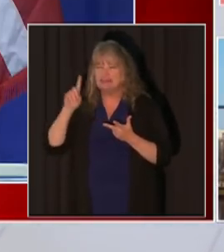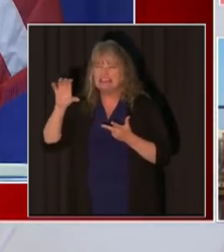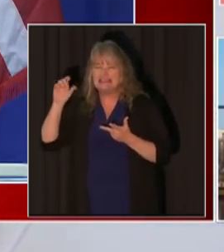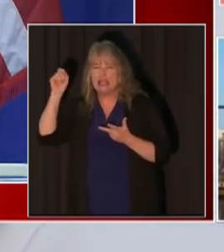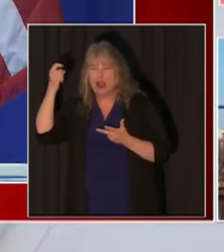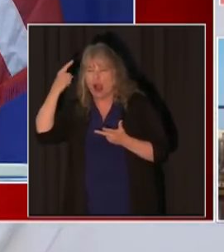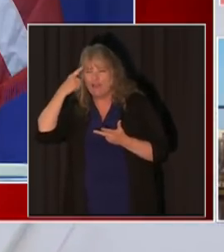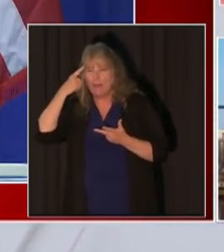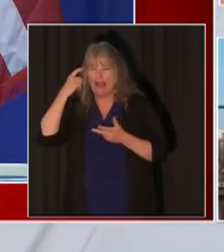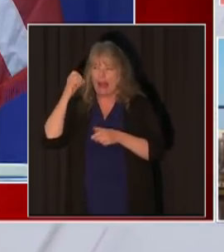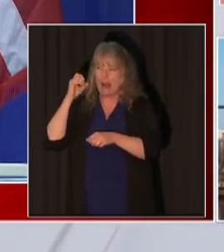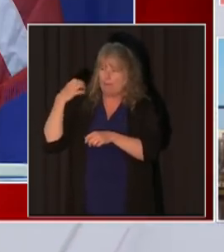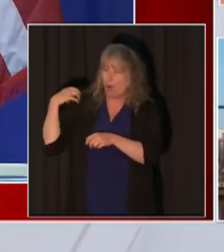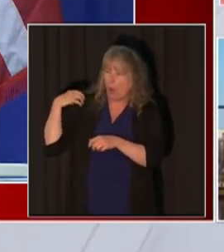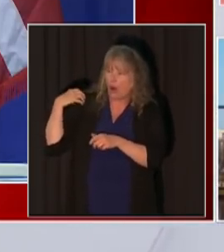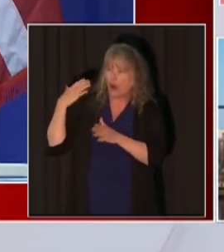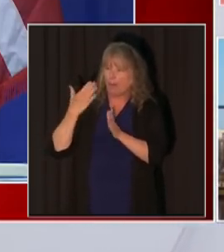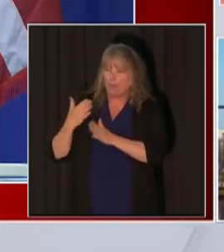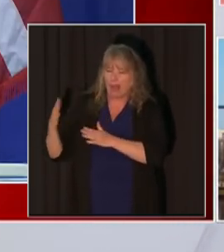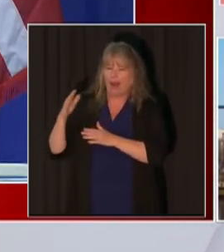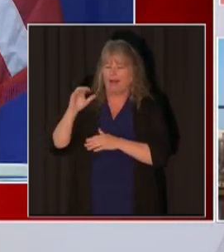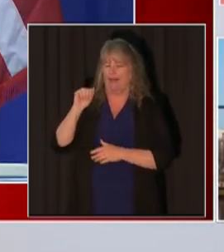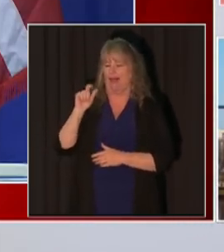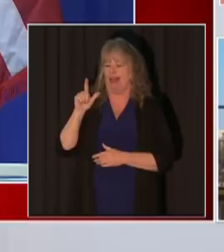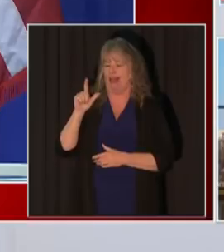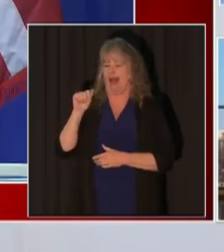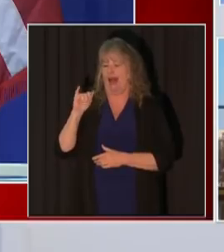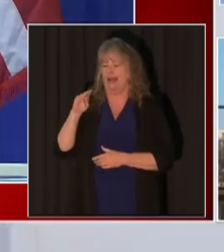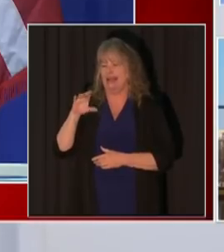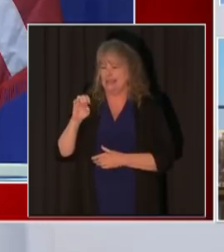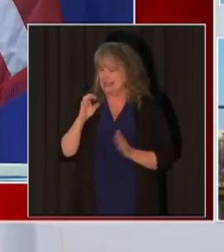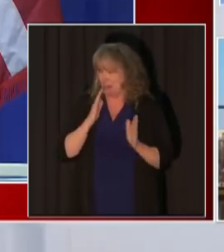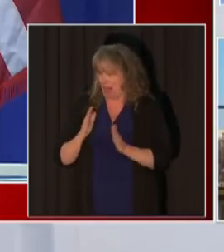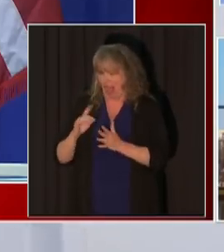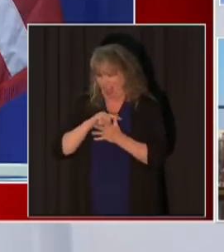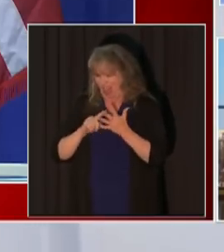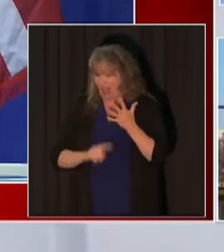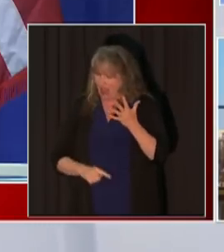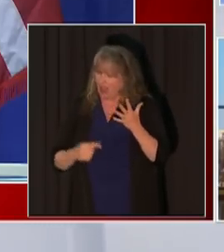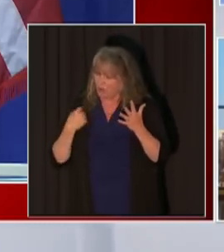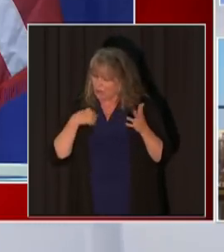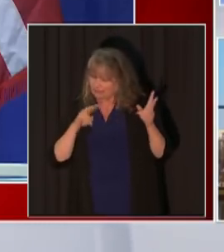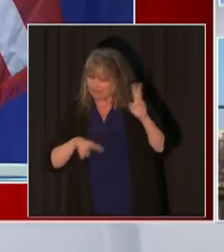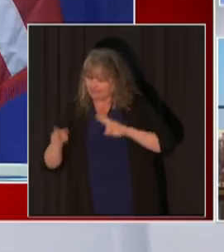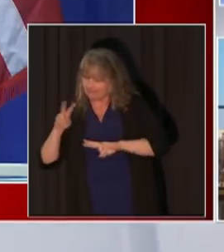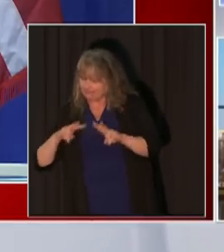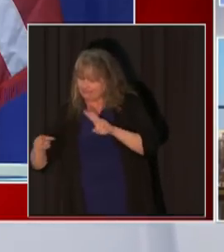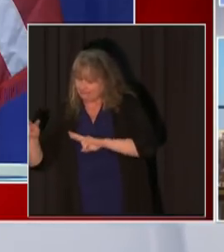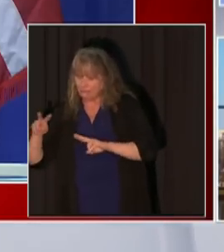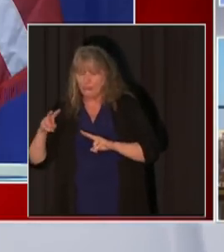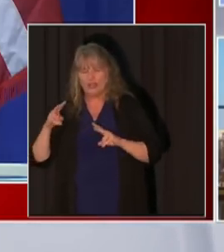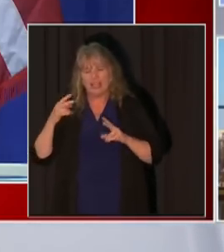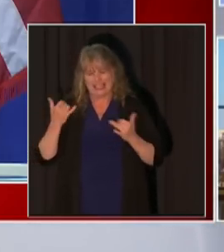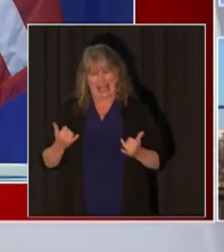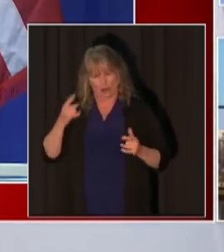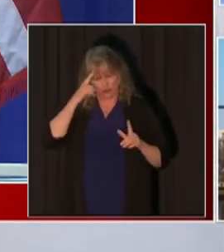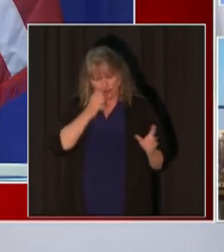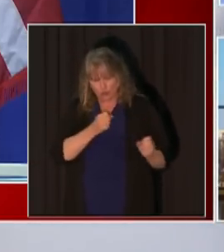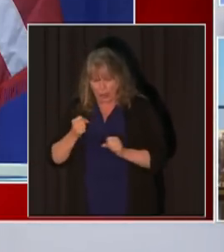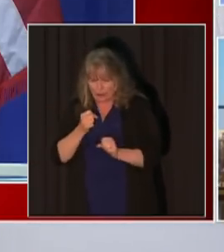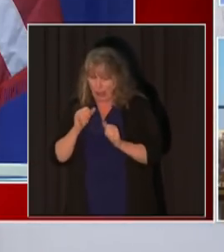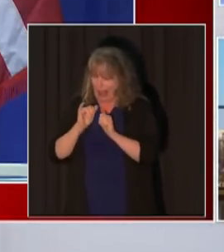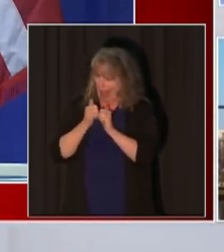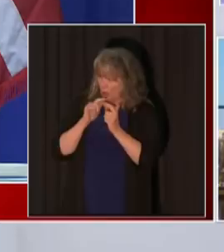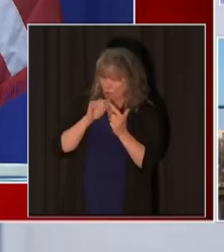the extra caution of saying, let's extend this to June 8th right now, with the caveat that if the numbers continue to be at least